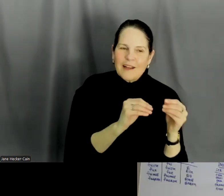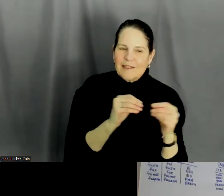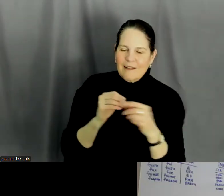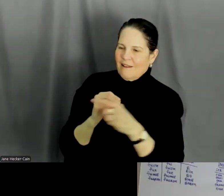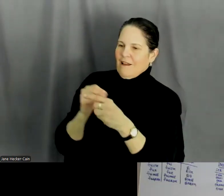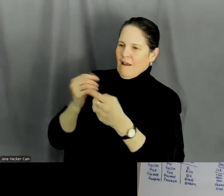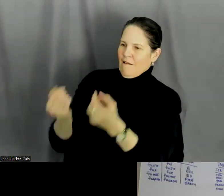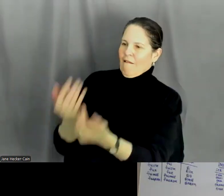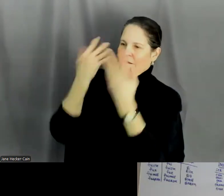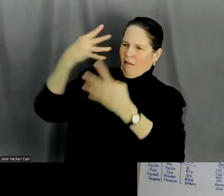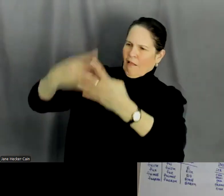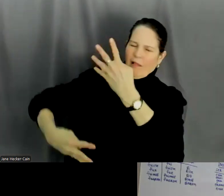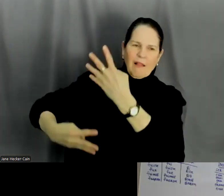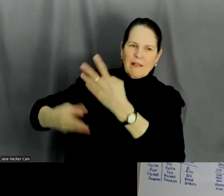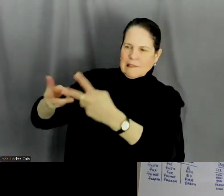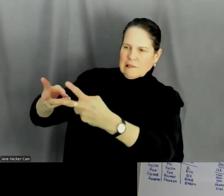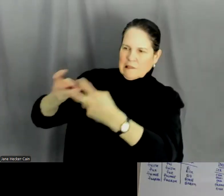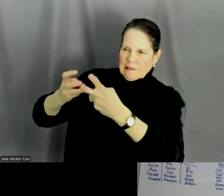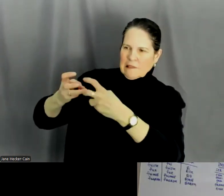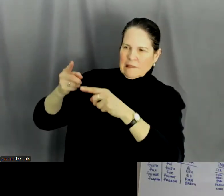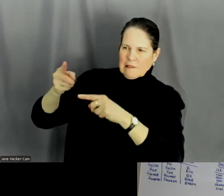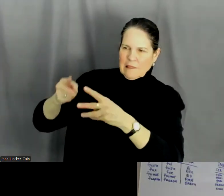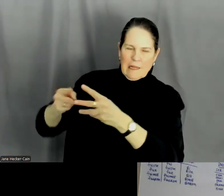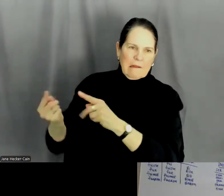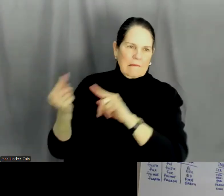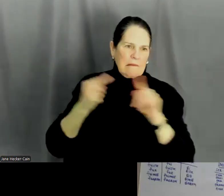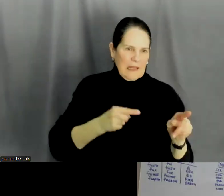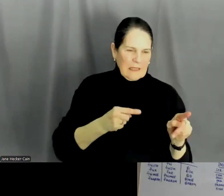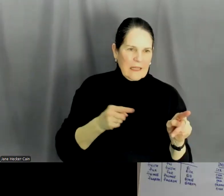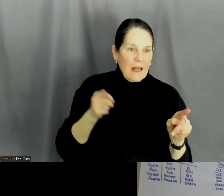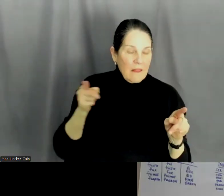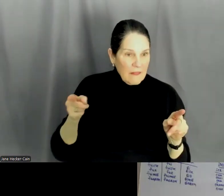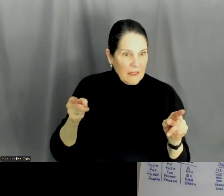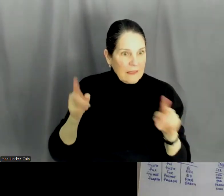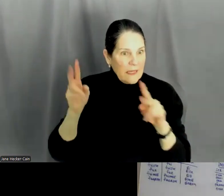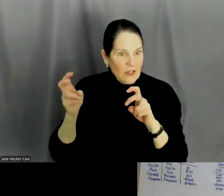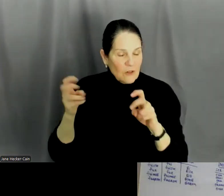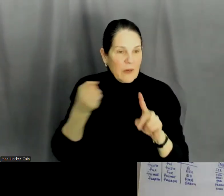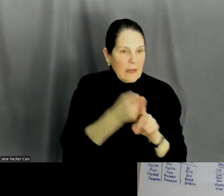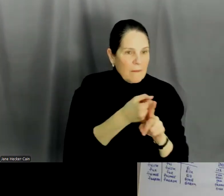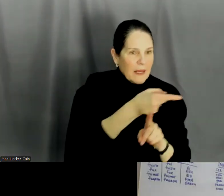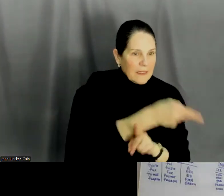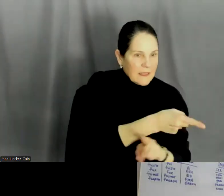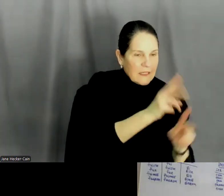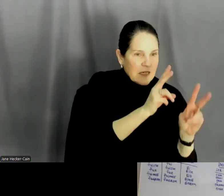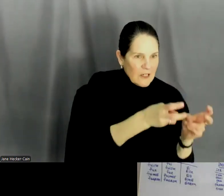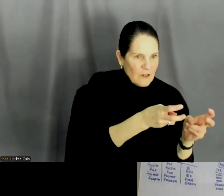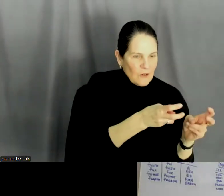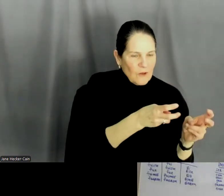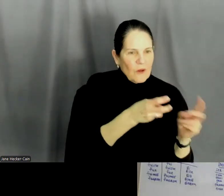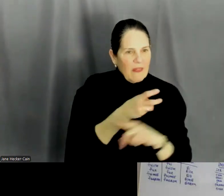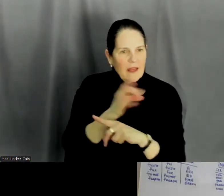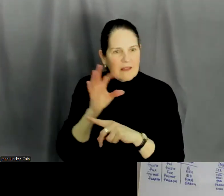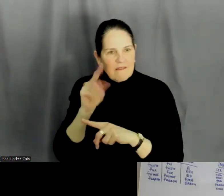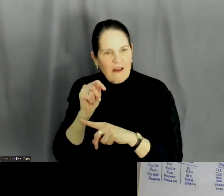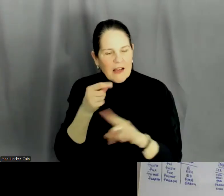want to pull out? Or is it that you want to pull out a relationship between, 2 different issues or 2 different factors, and like how